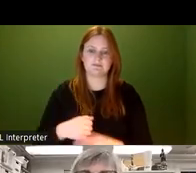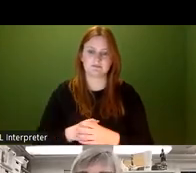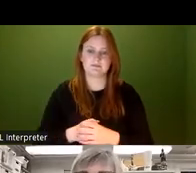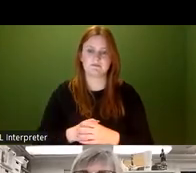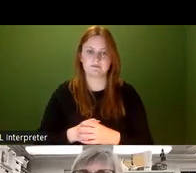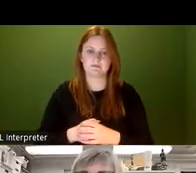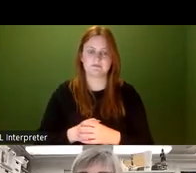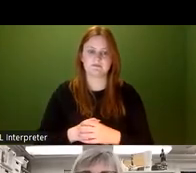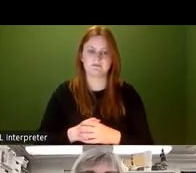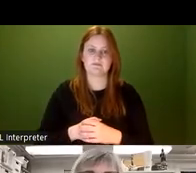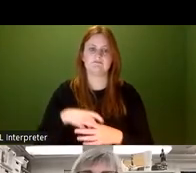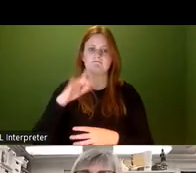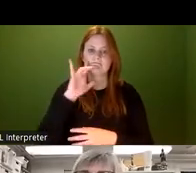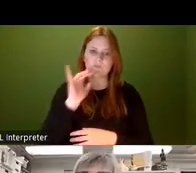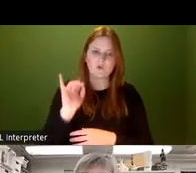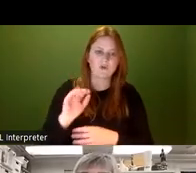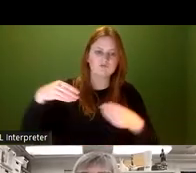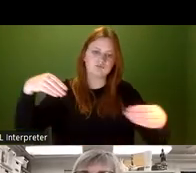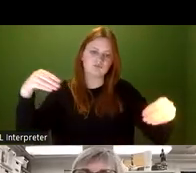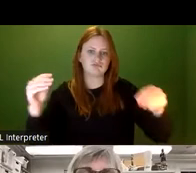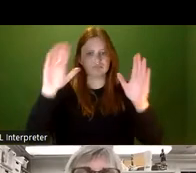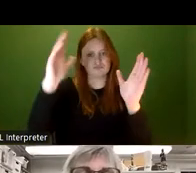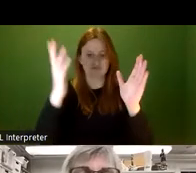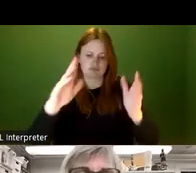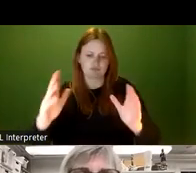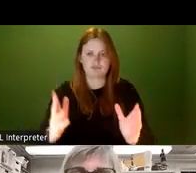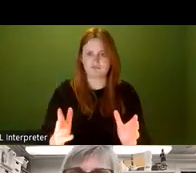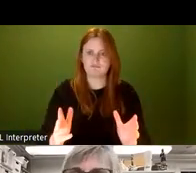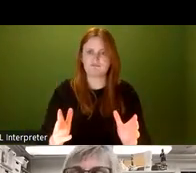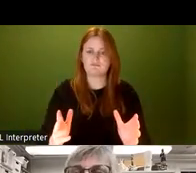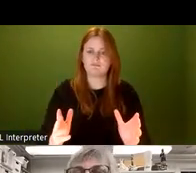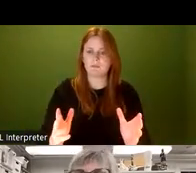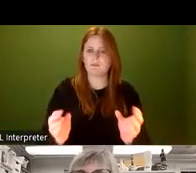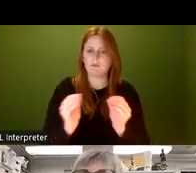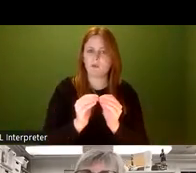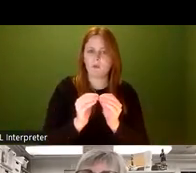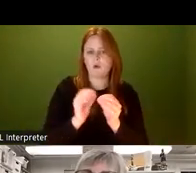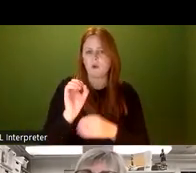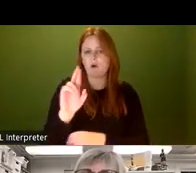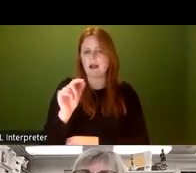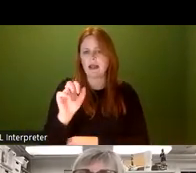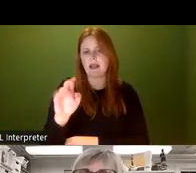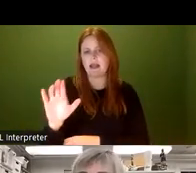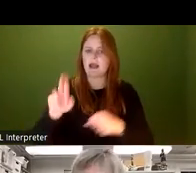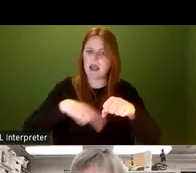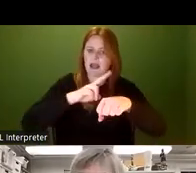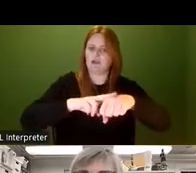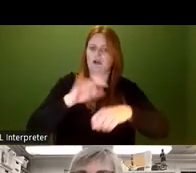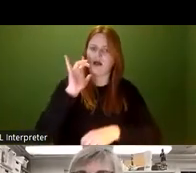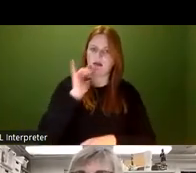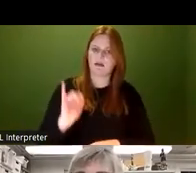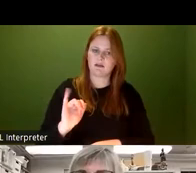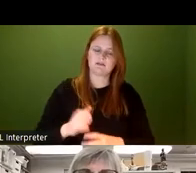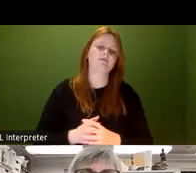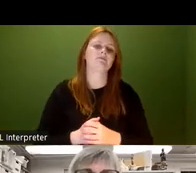fluid kind of organic aesthetic. And I managed to keep